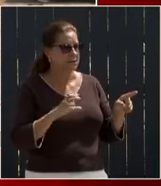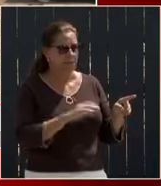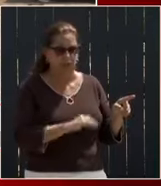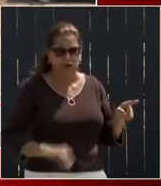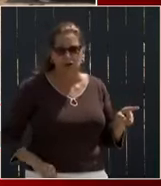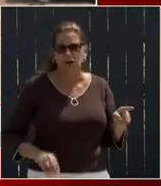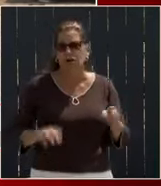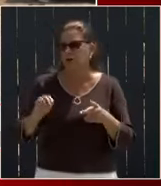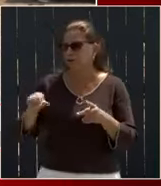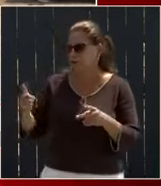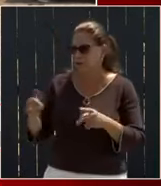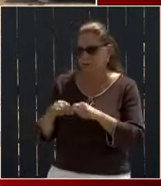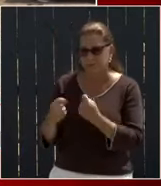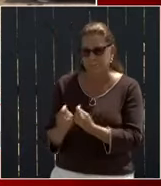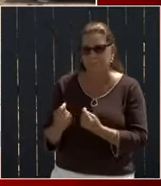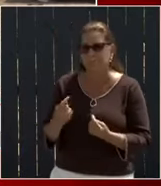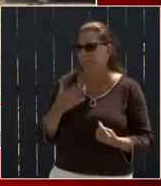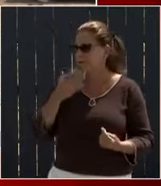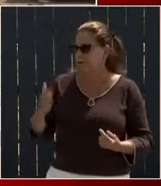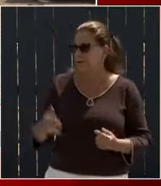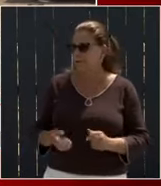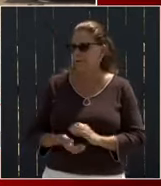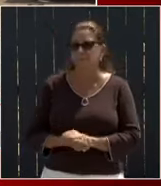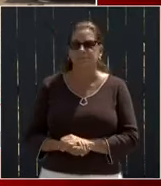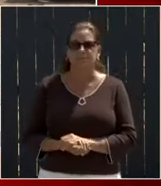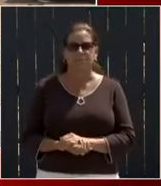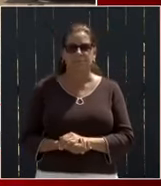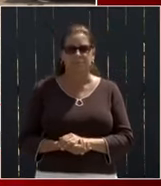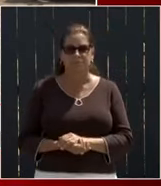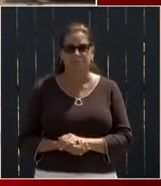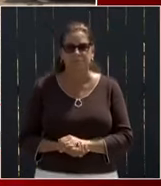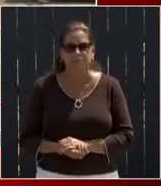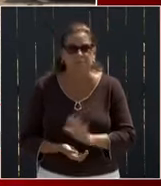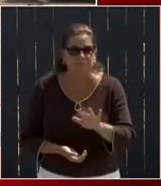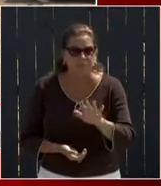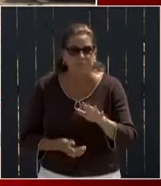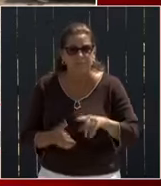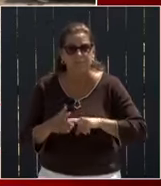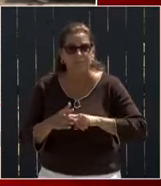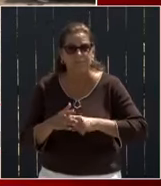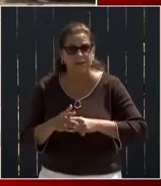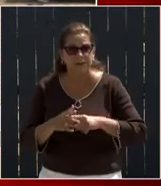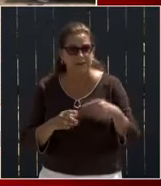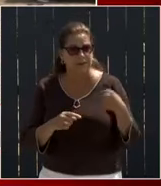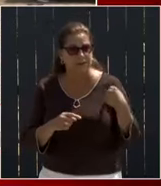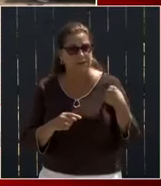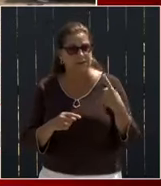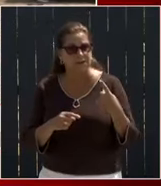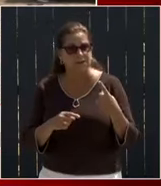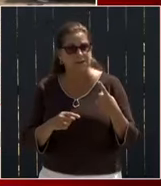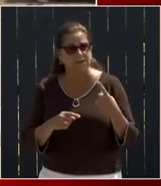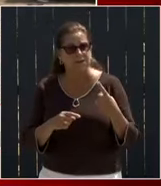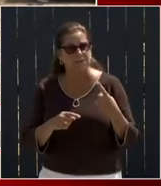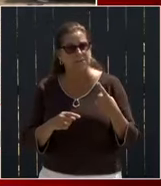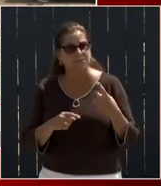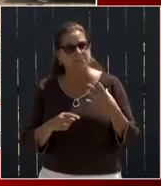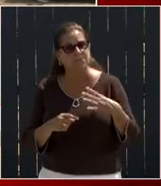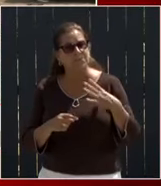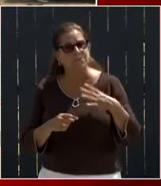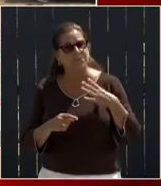to make this happen. It is, I think, one of a beginning of things that are going to be happening with